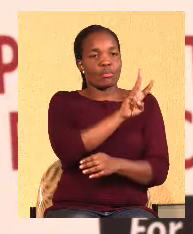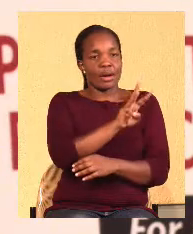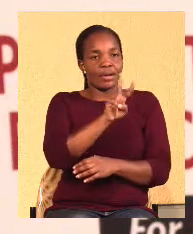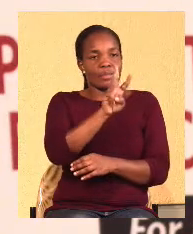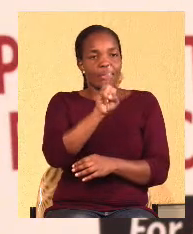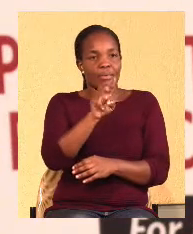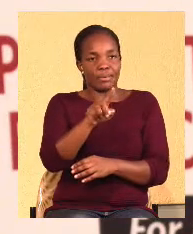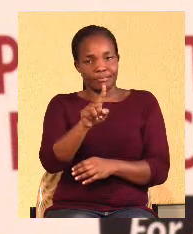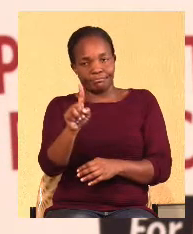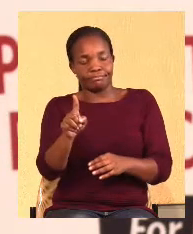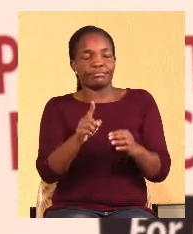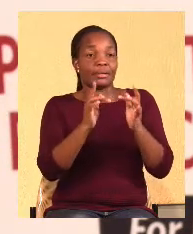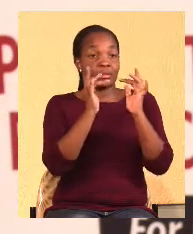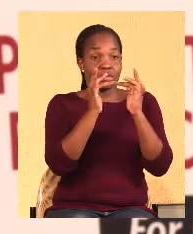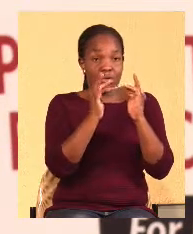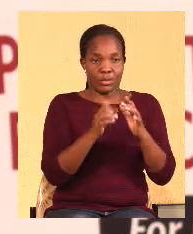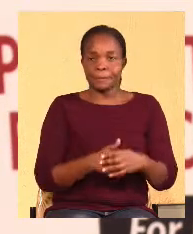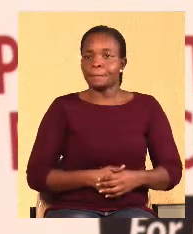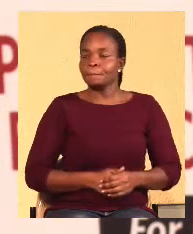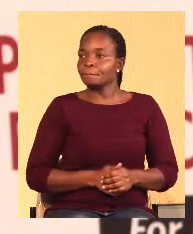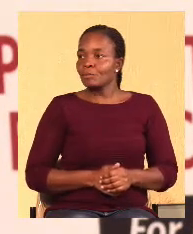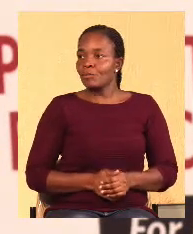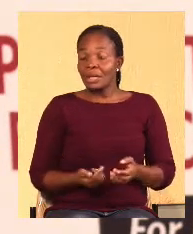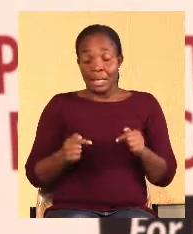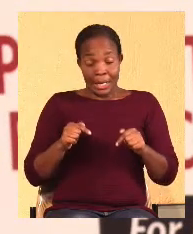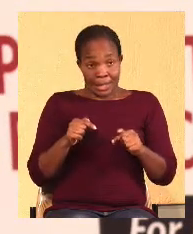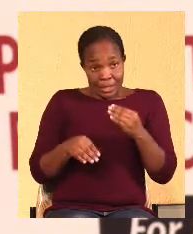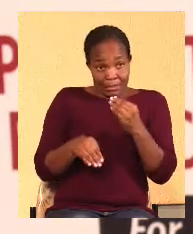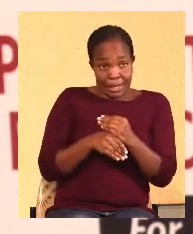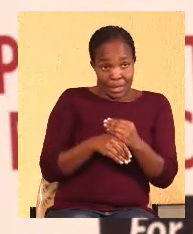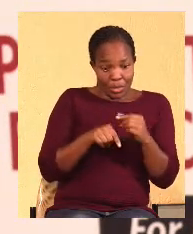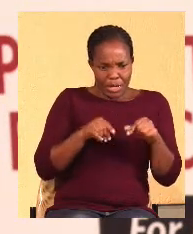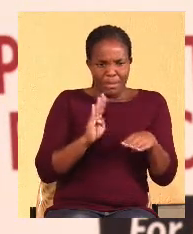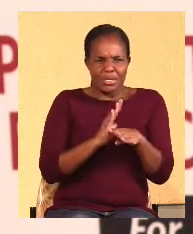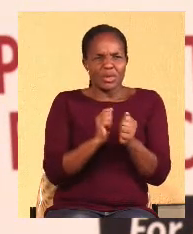Further to this, we are now busy with